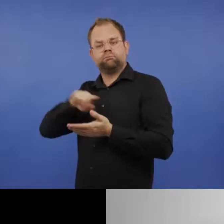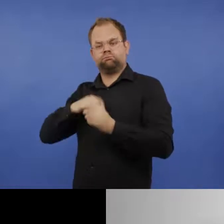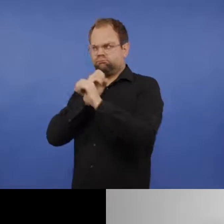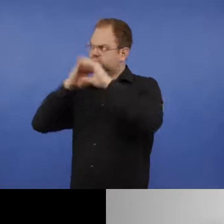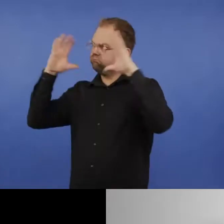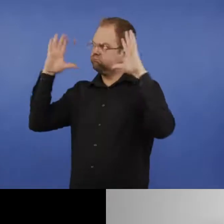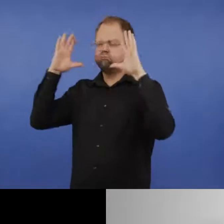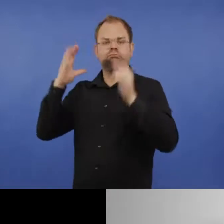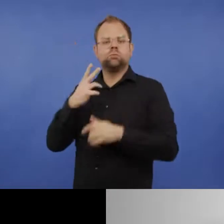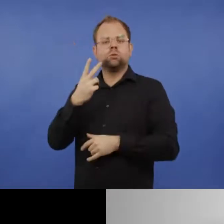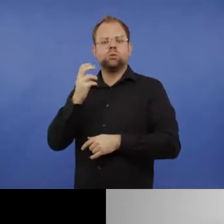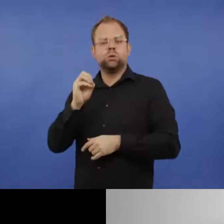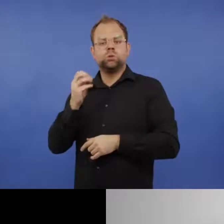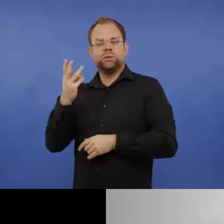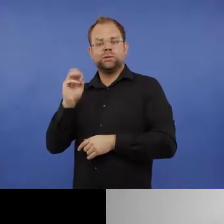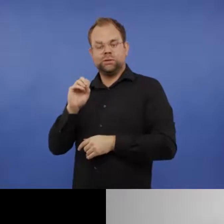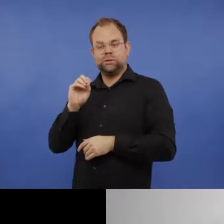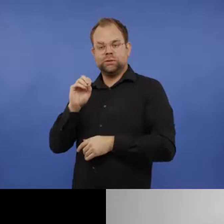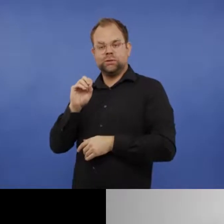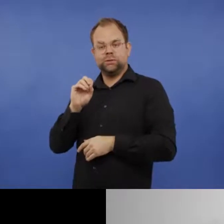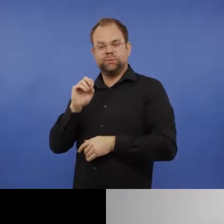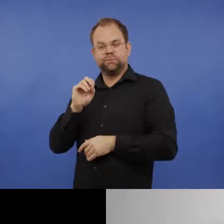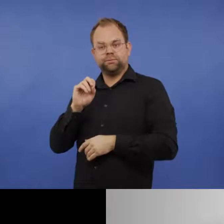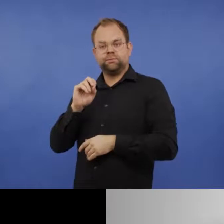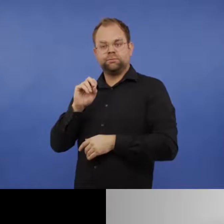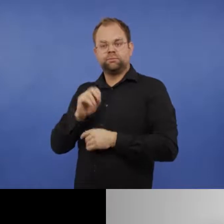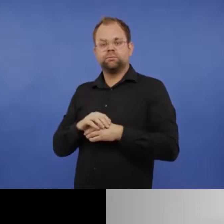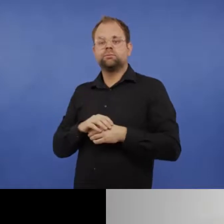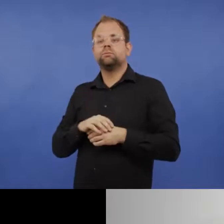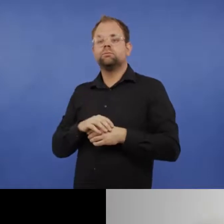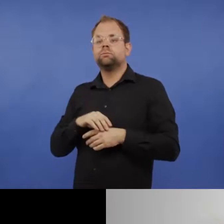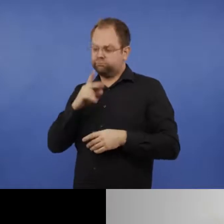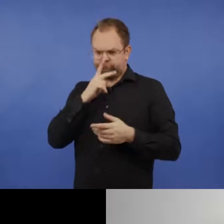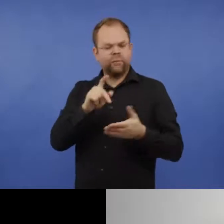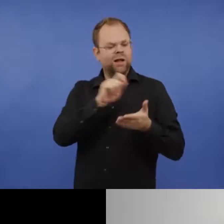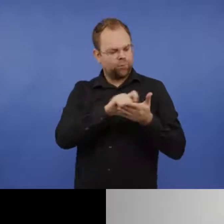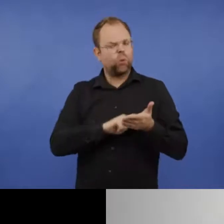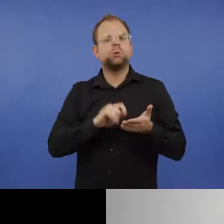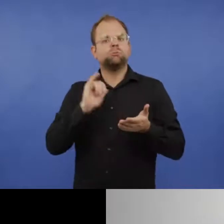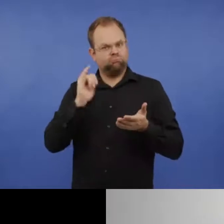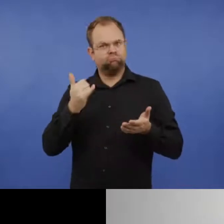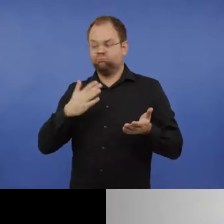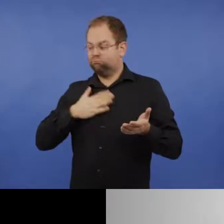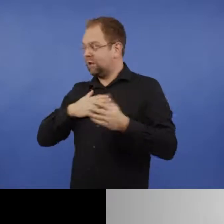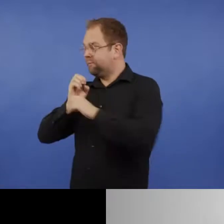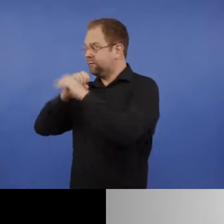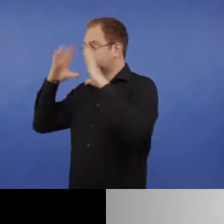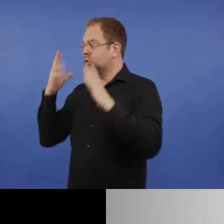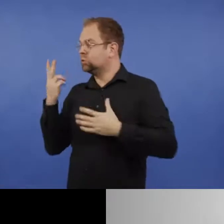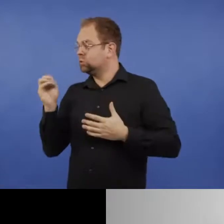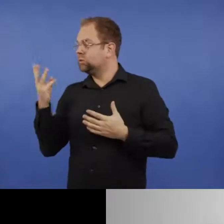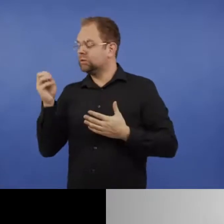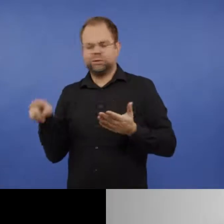to promote inclusion and participation of persons with disabilities in our processes, services, and